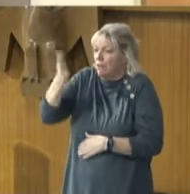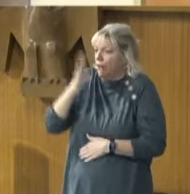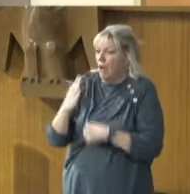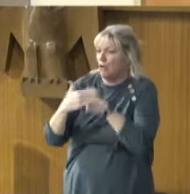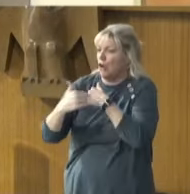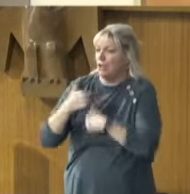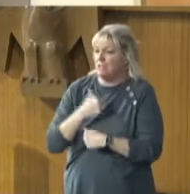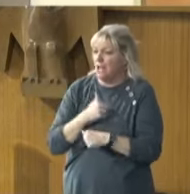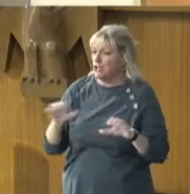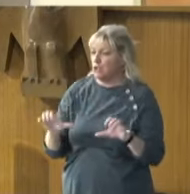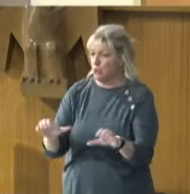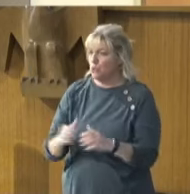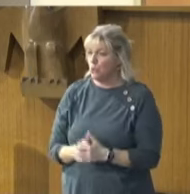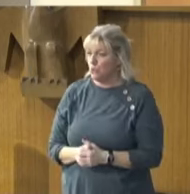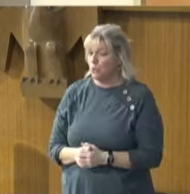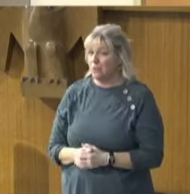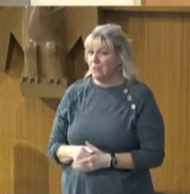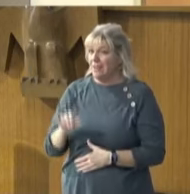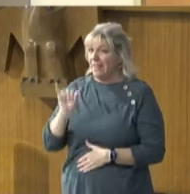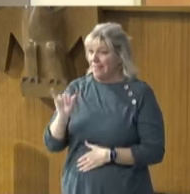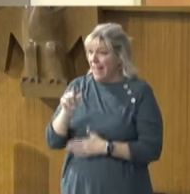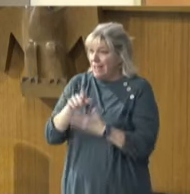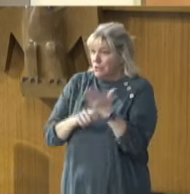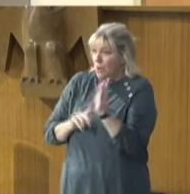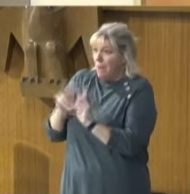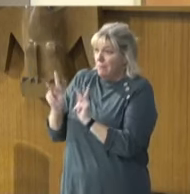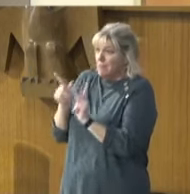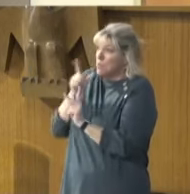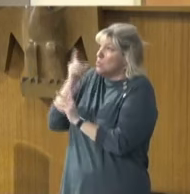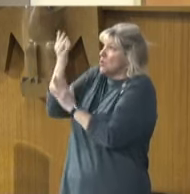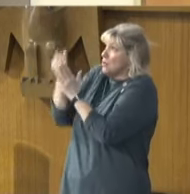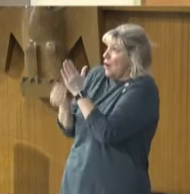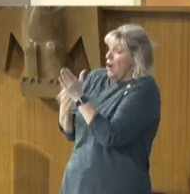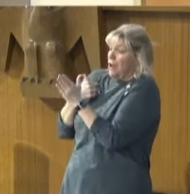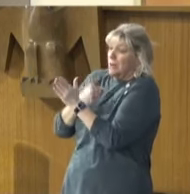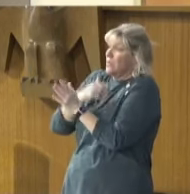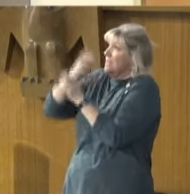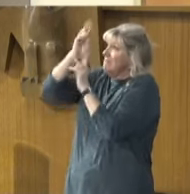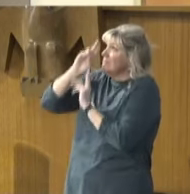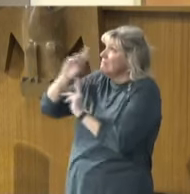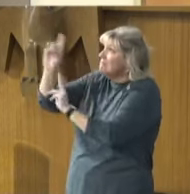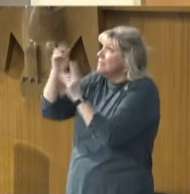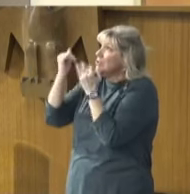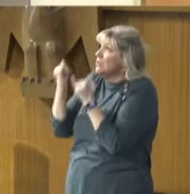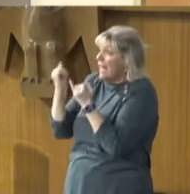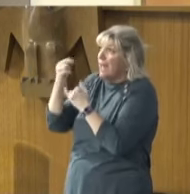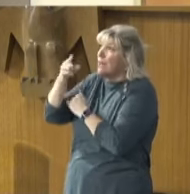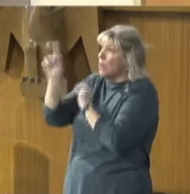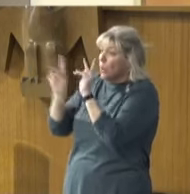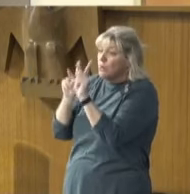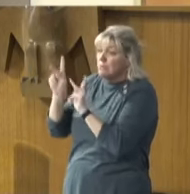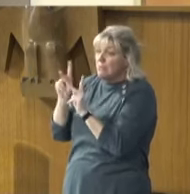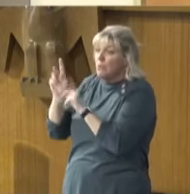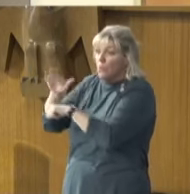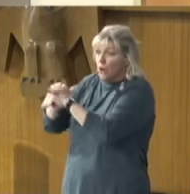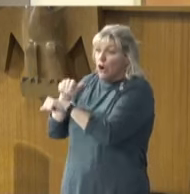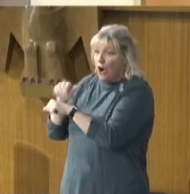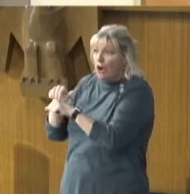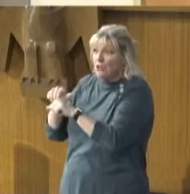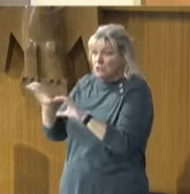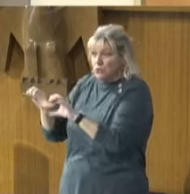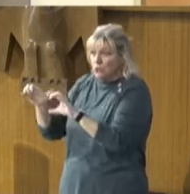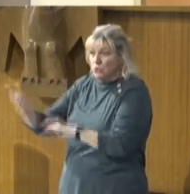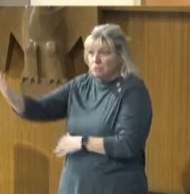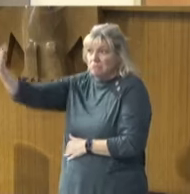That is what our loved ones, whom we remember today on All Saints Sunday, were called to do before us through